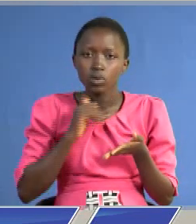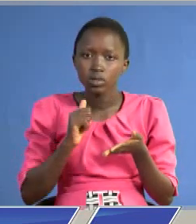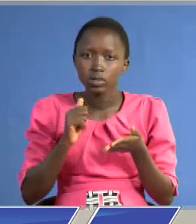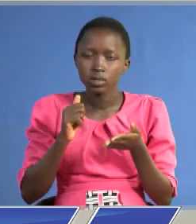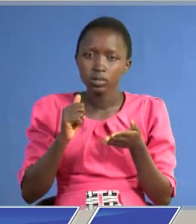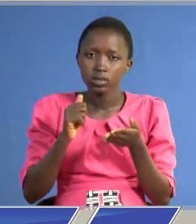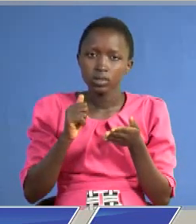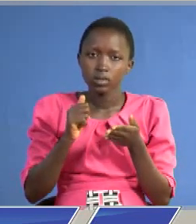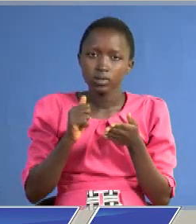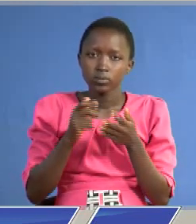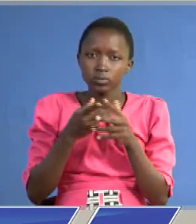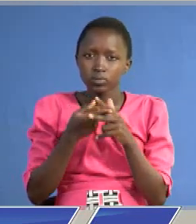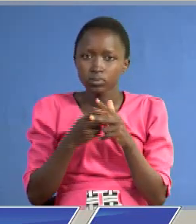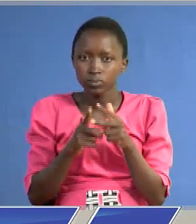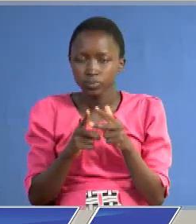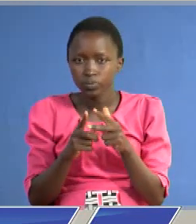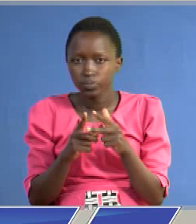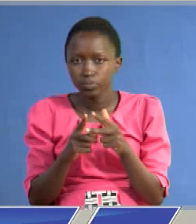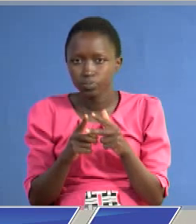incorporate